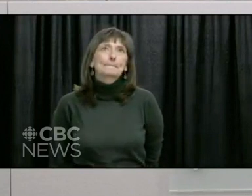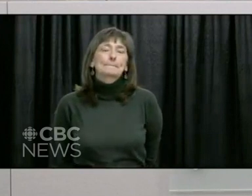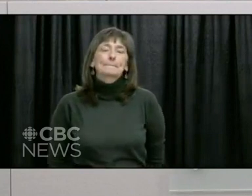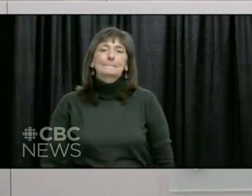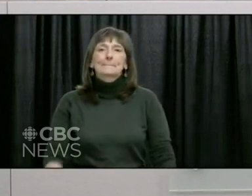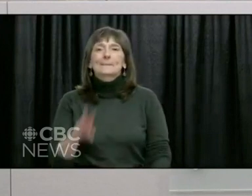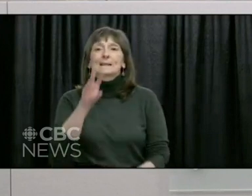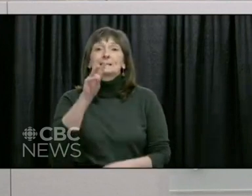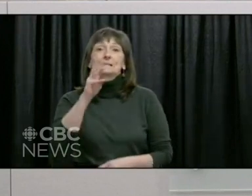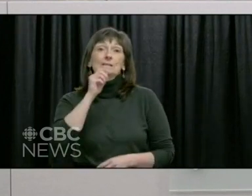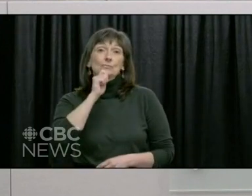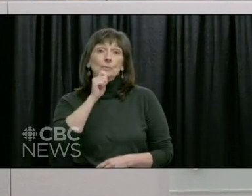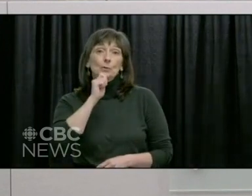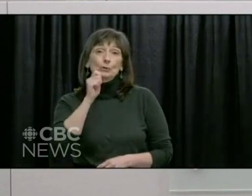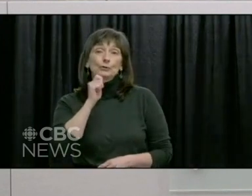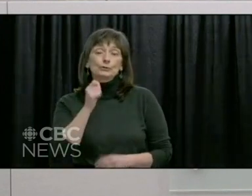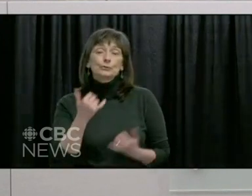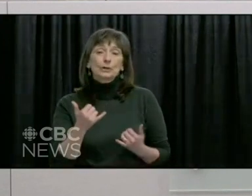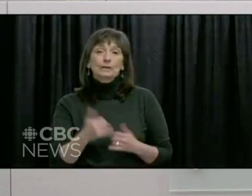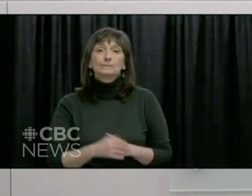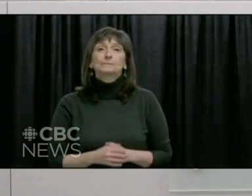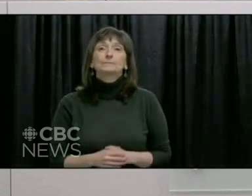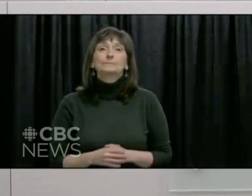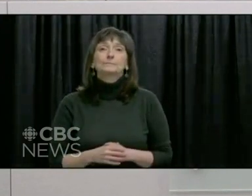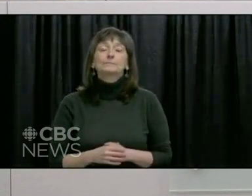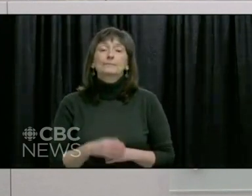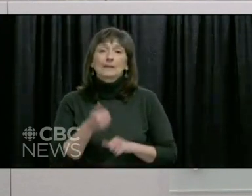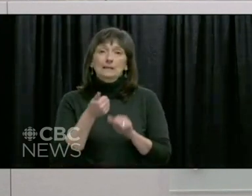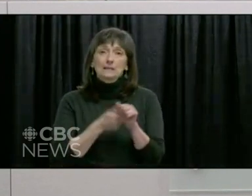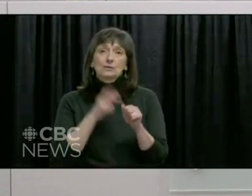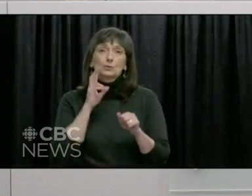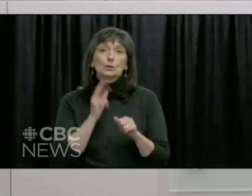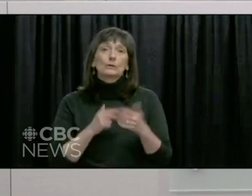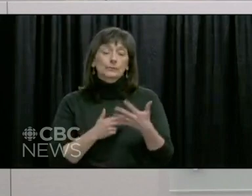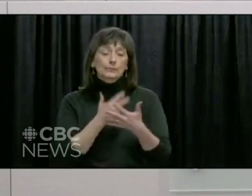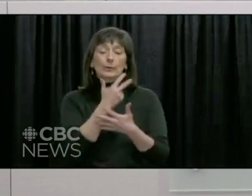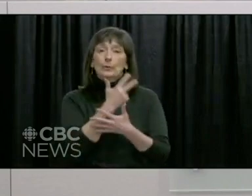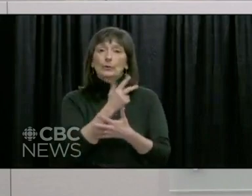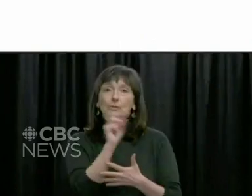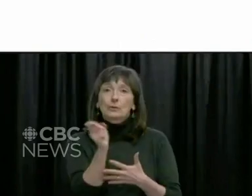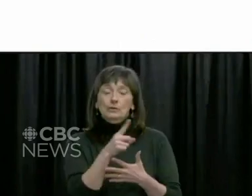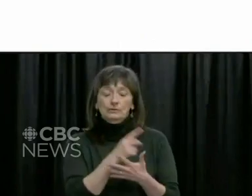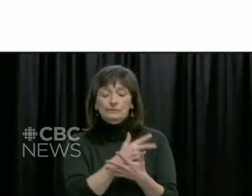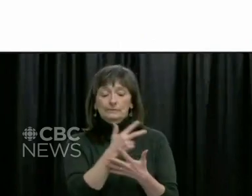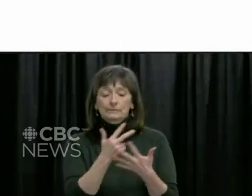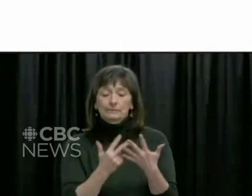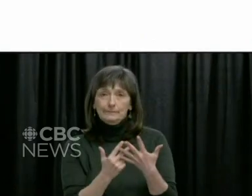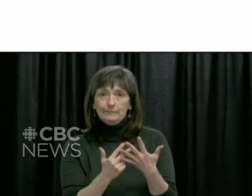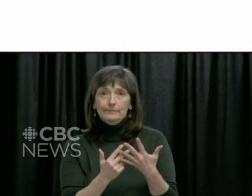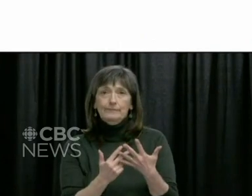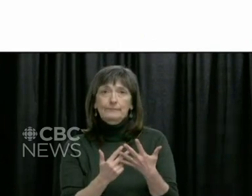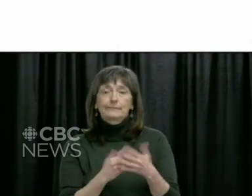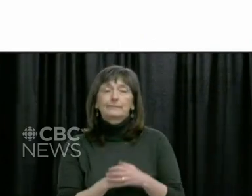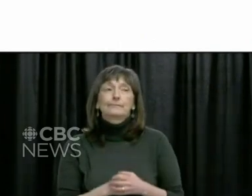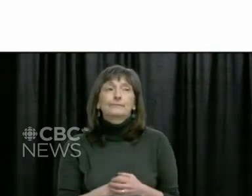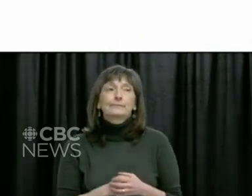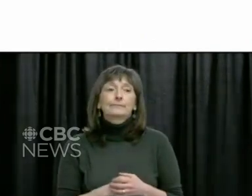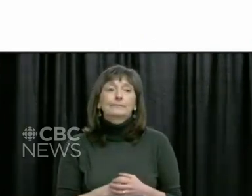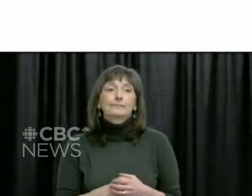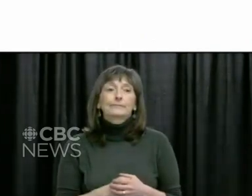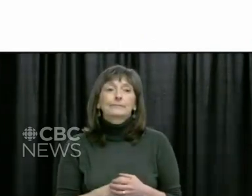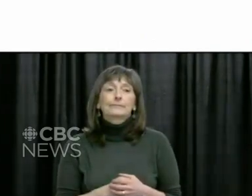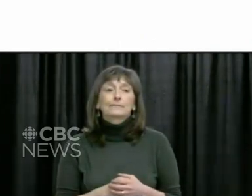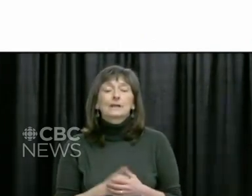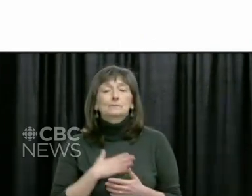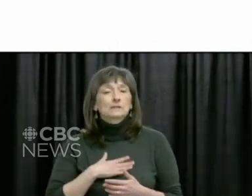have six reporters registered for today's call. Each reporter will have the opportunity to ask two questions and one follow-up. We suggest that you not